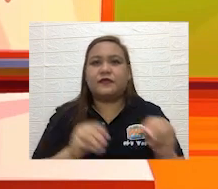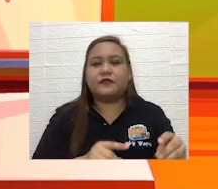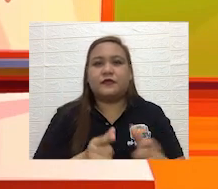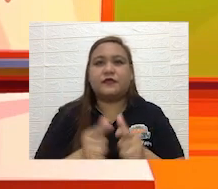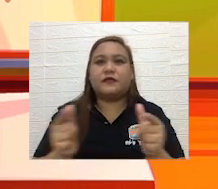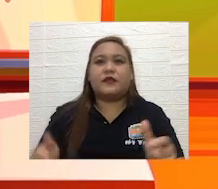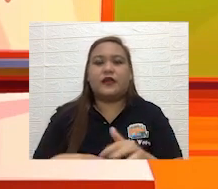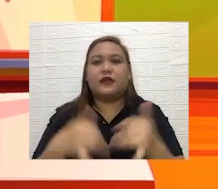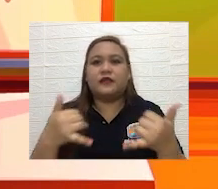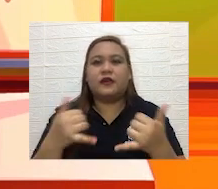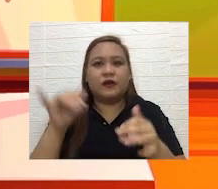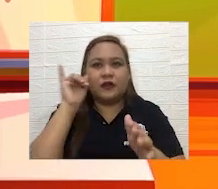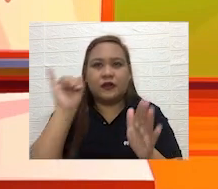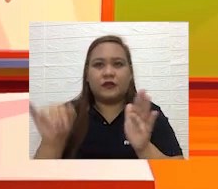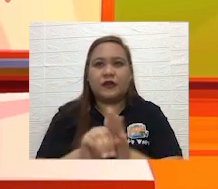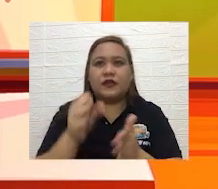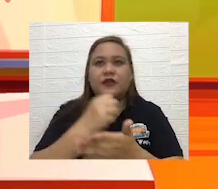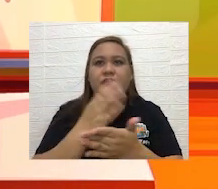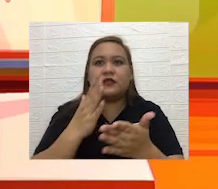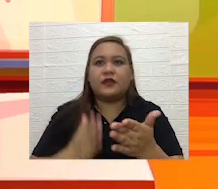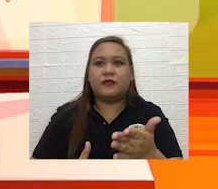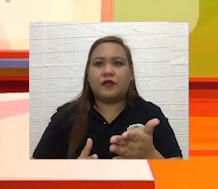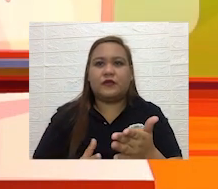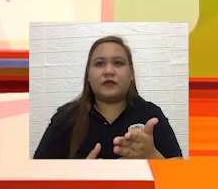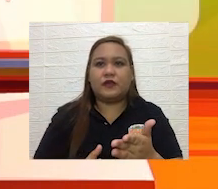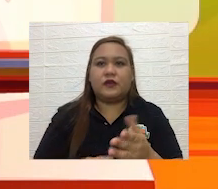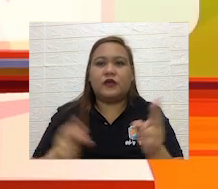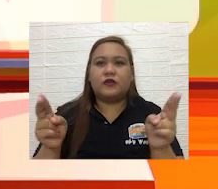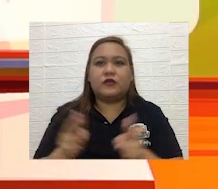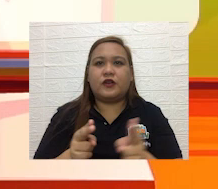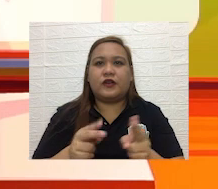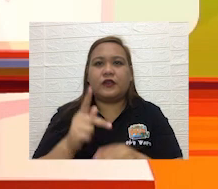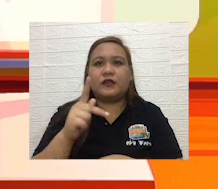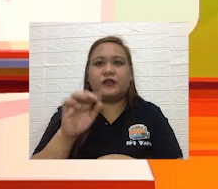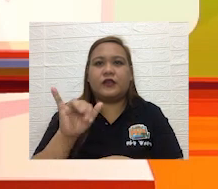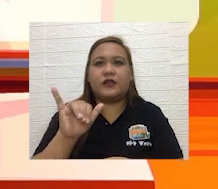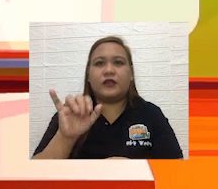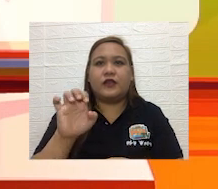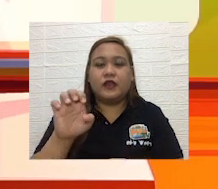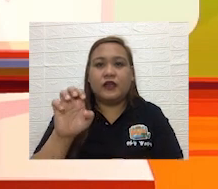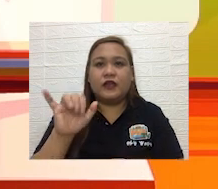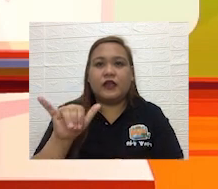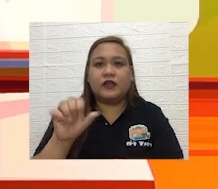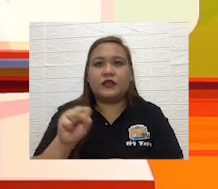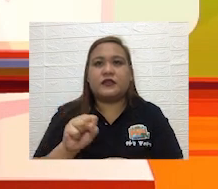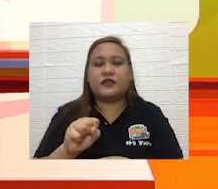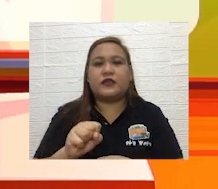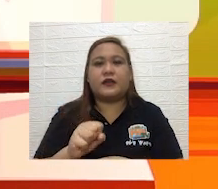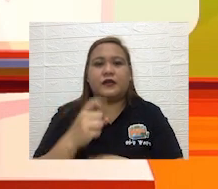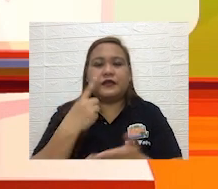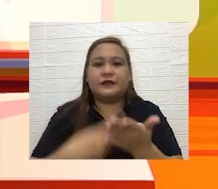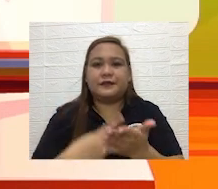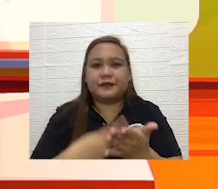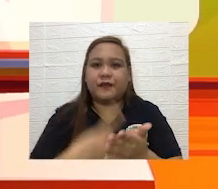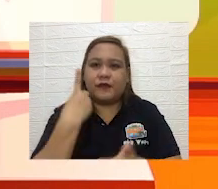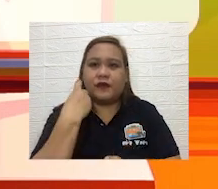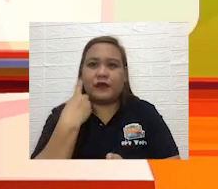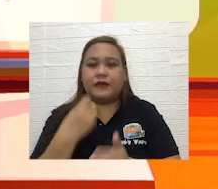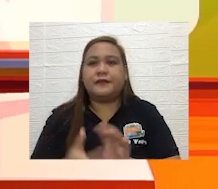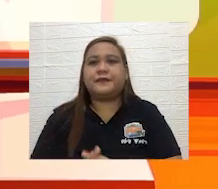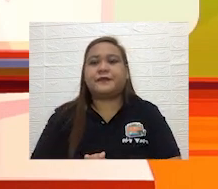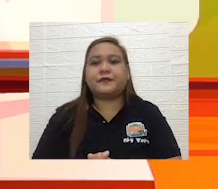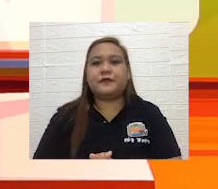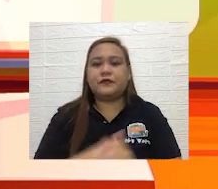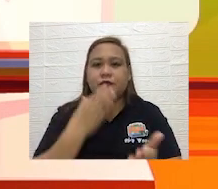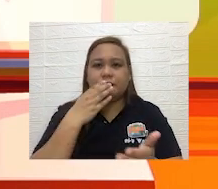This time, you are going to identify some of the shortcut keys used in our AutoCAD discussion earlier. Simply write